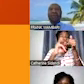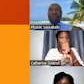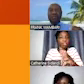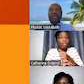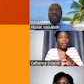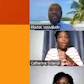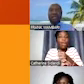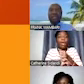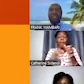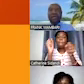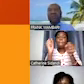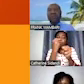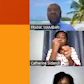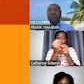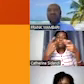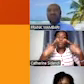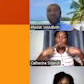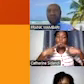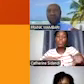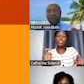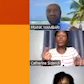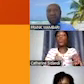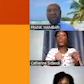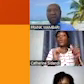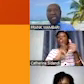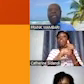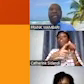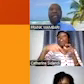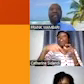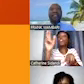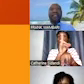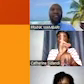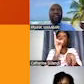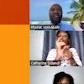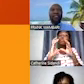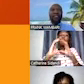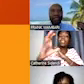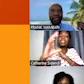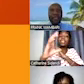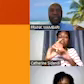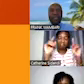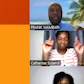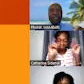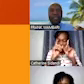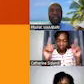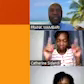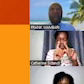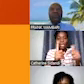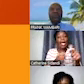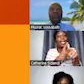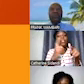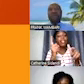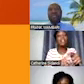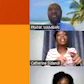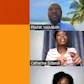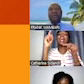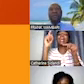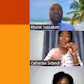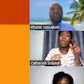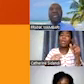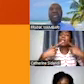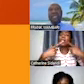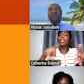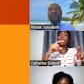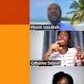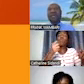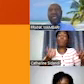to, allow her to go with the bus, and he could not even allow the spouse to be anywhere